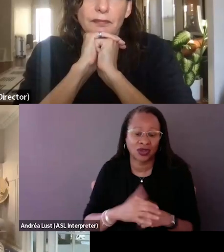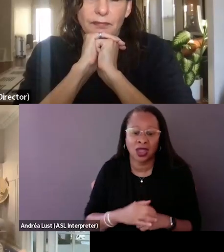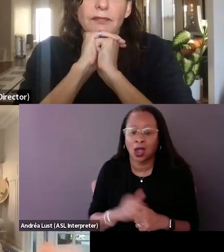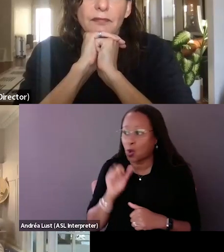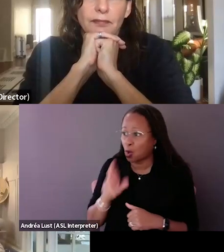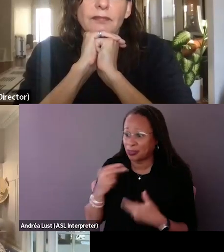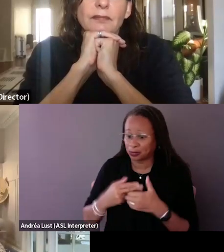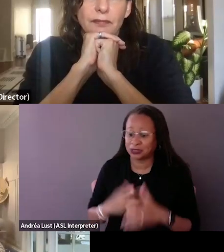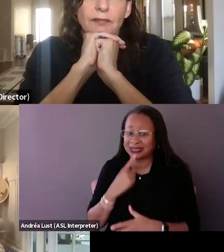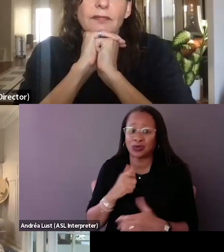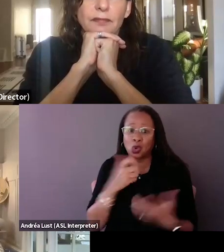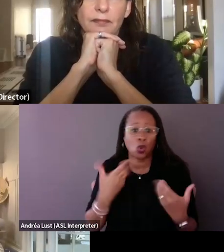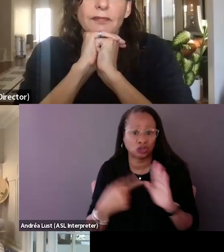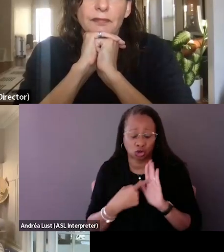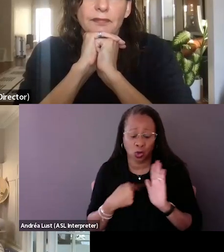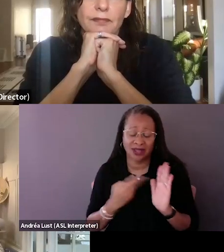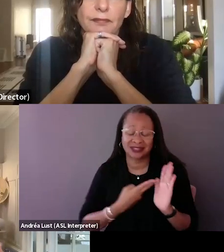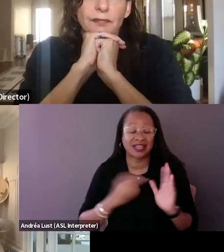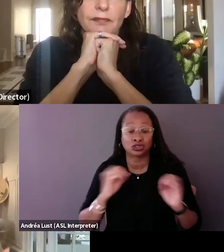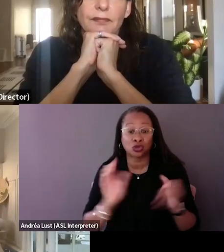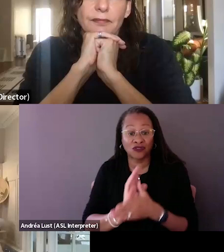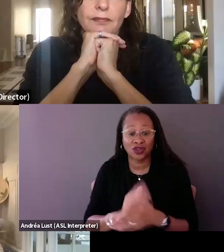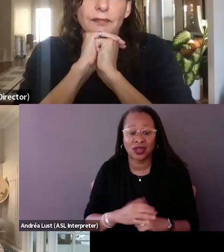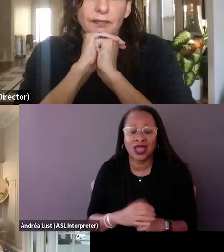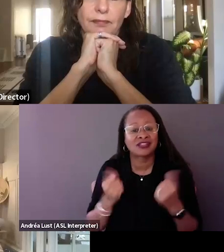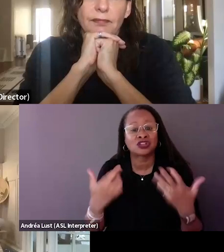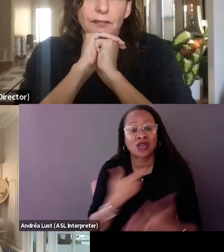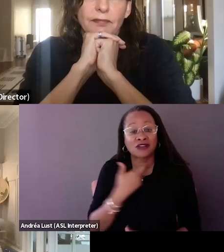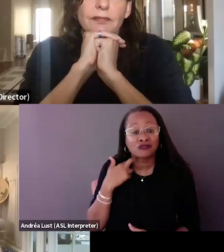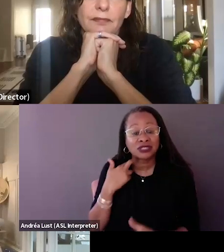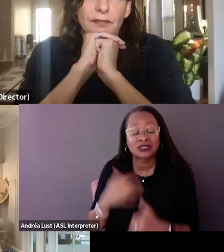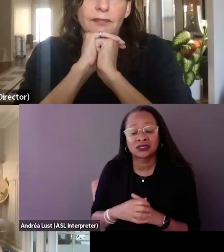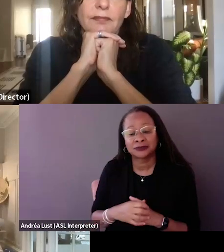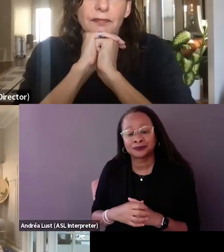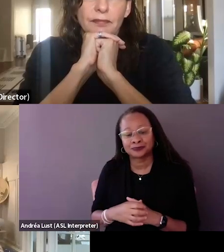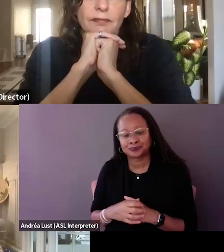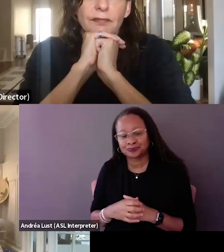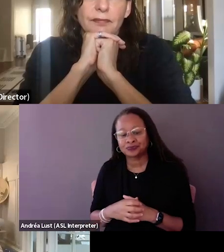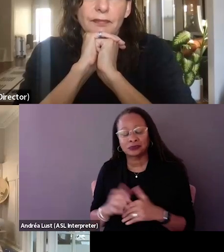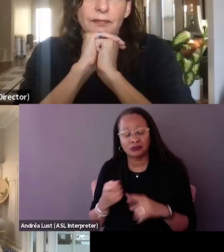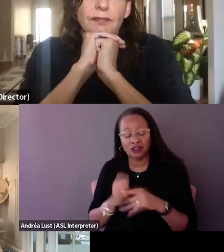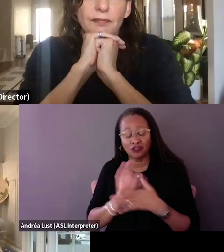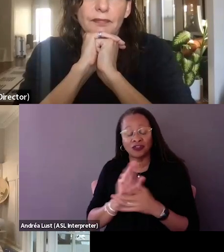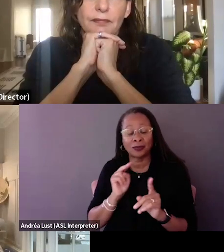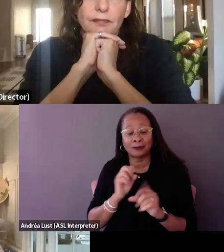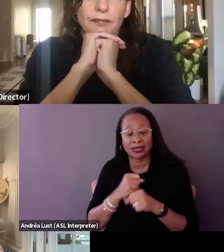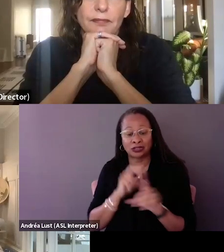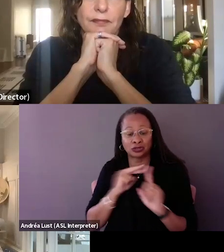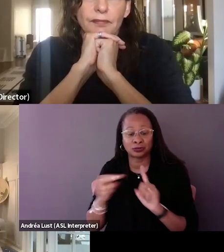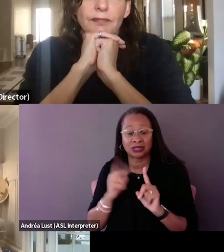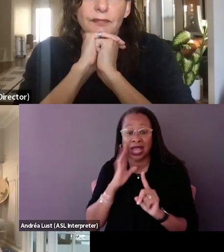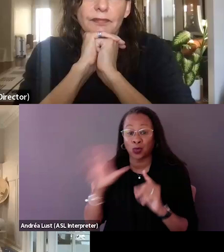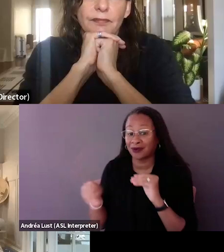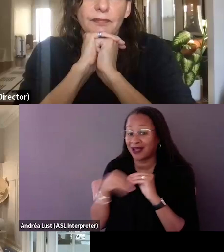want to be shown and there's no film. So there was a lot of risk from filmmakers' perspective. And I'll just